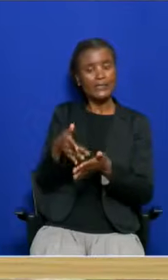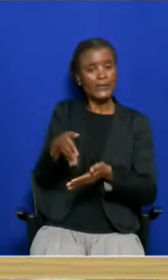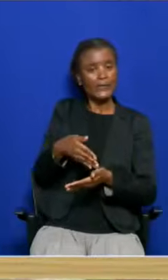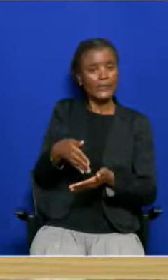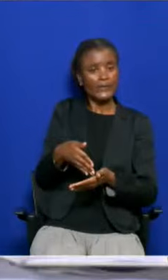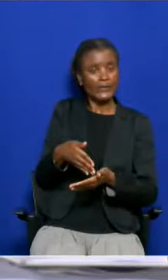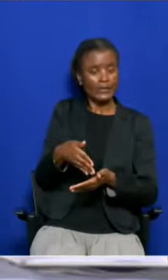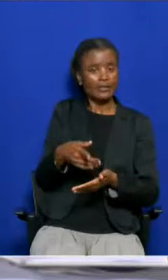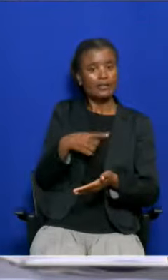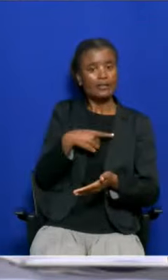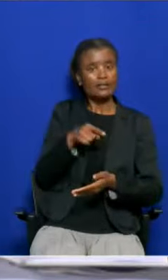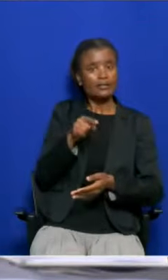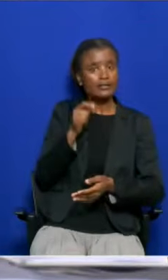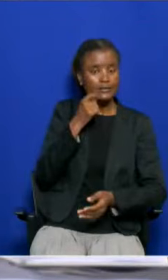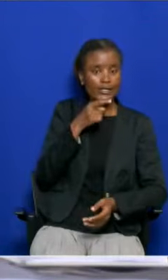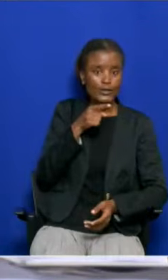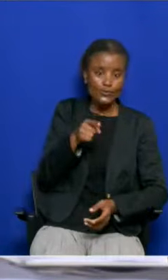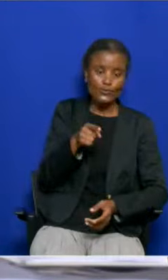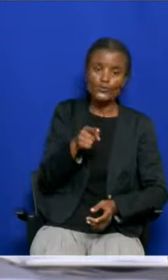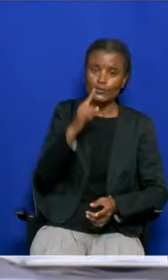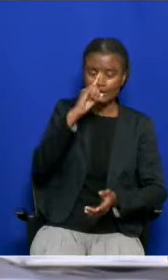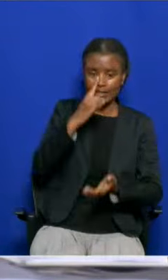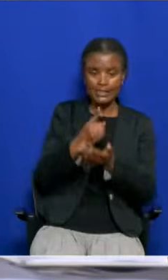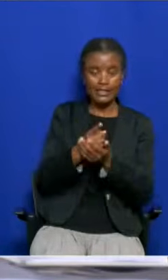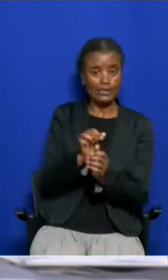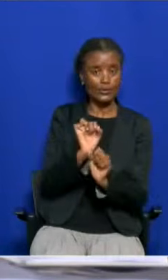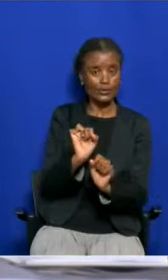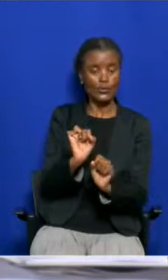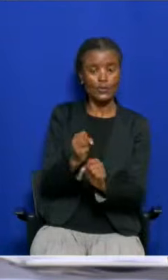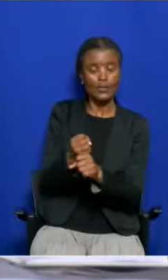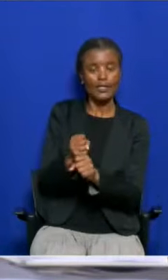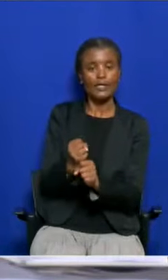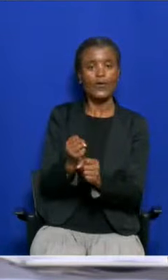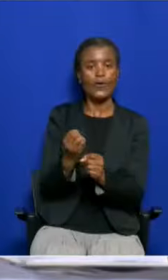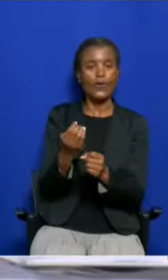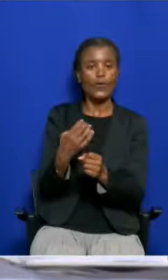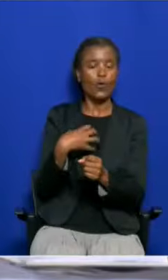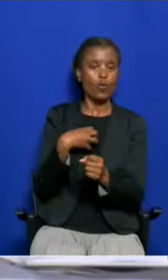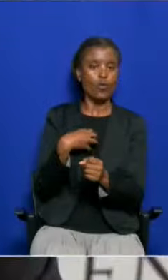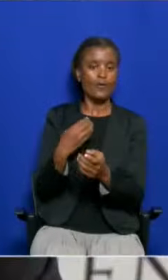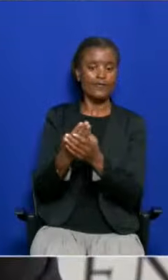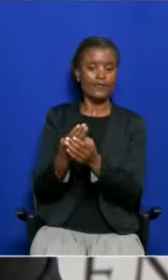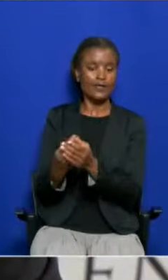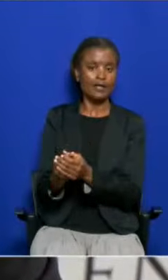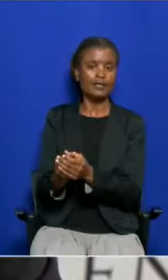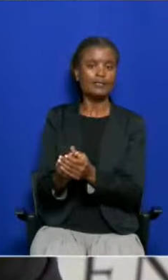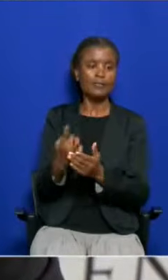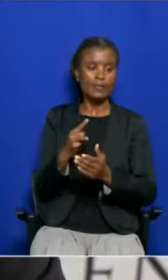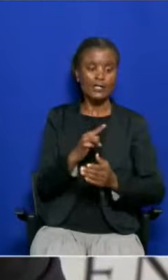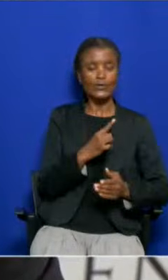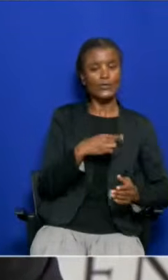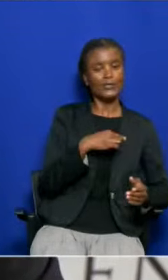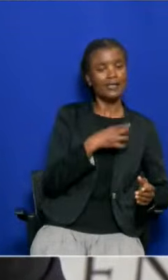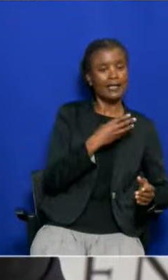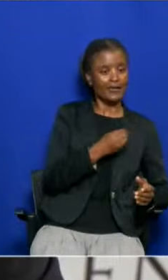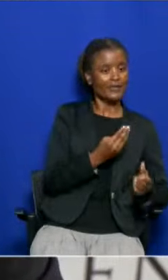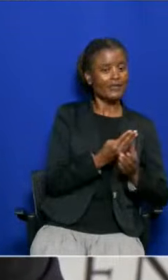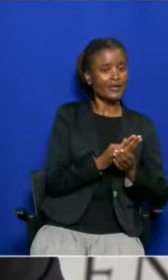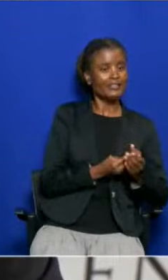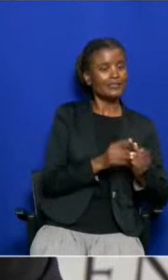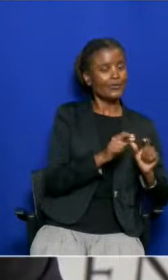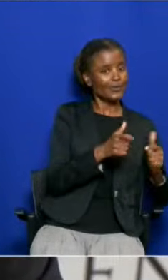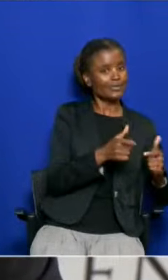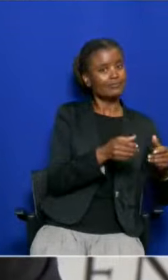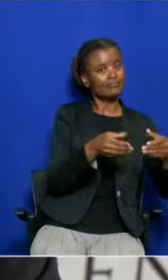despite the fact that there are commission files which you were furnished with. Commissioner, Chair, we made our own